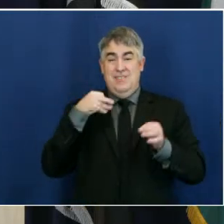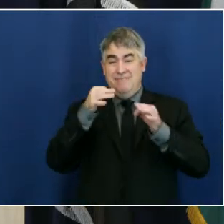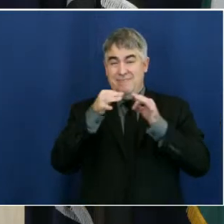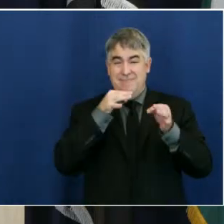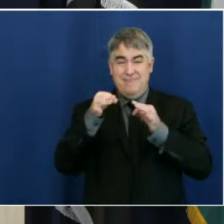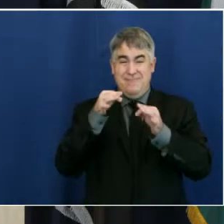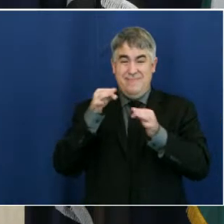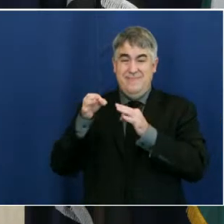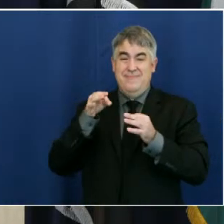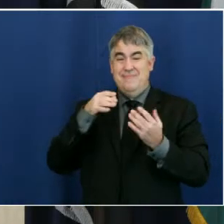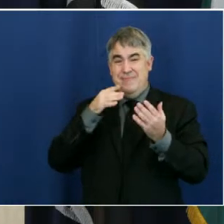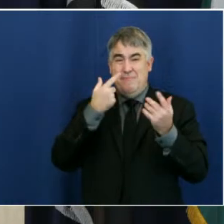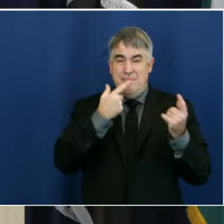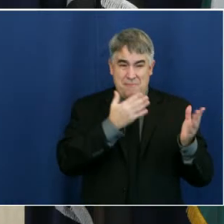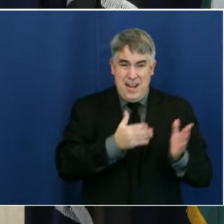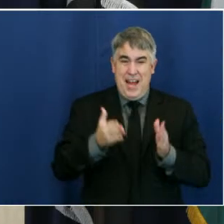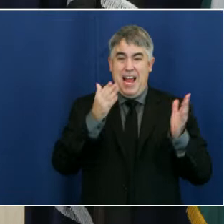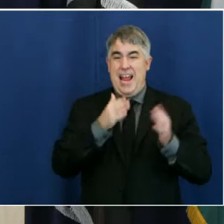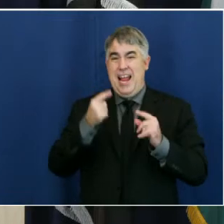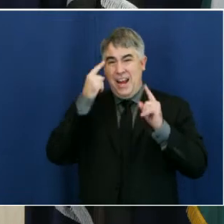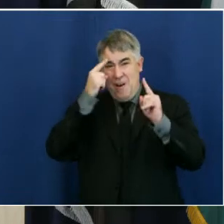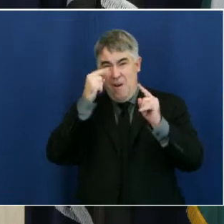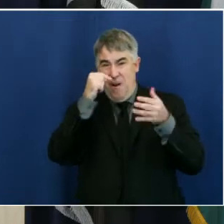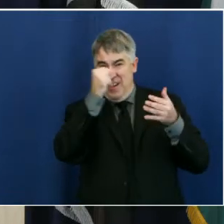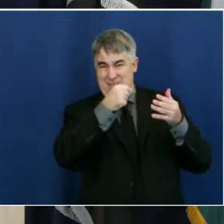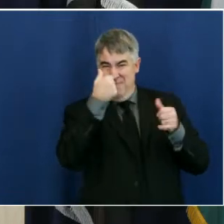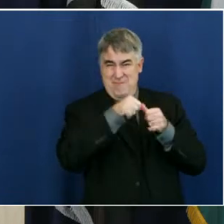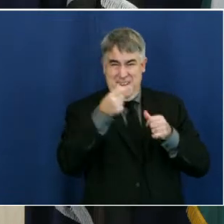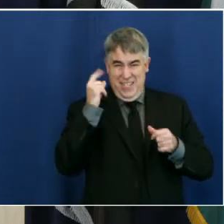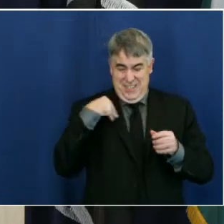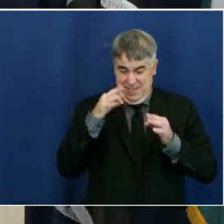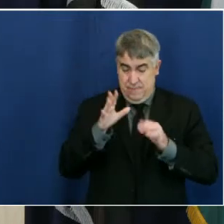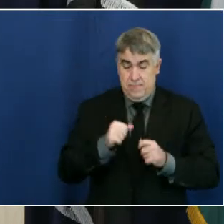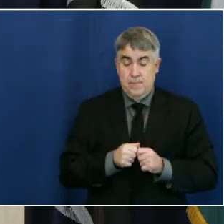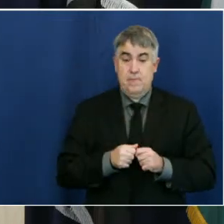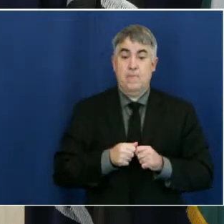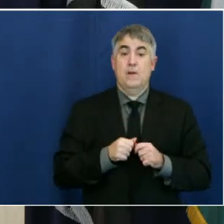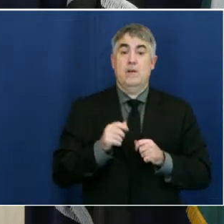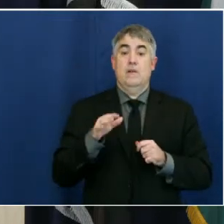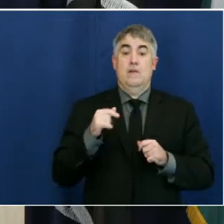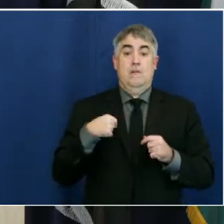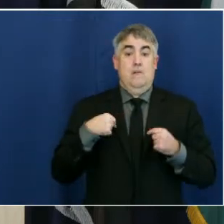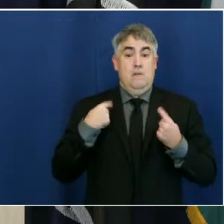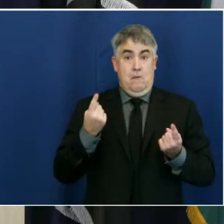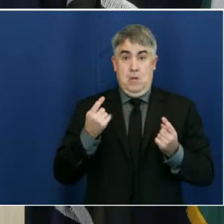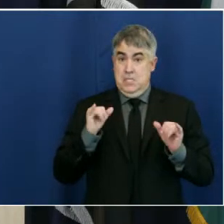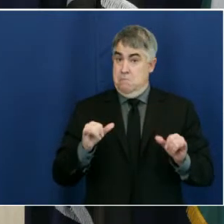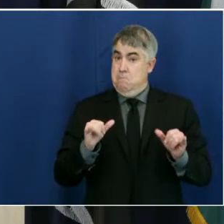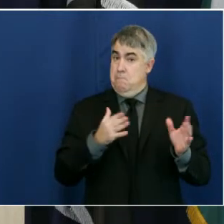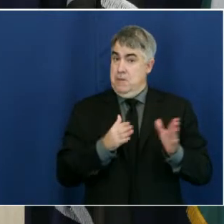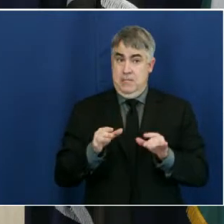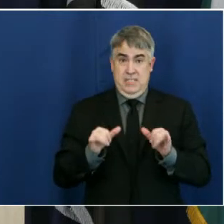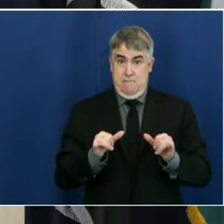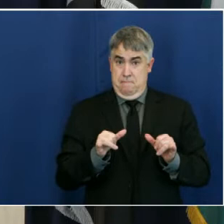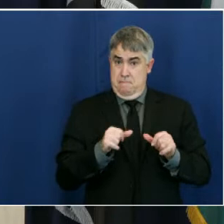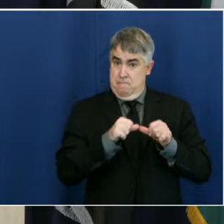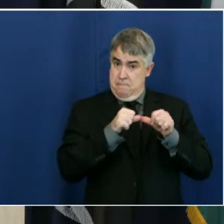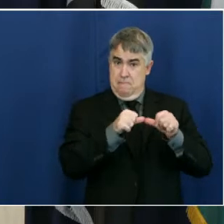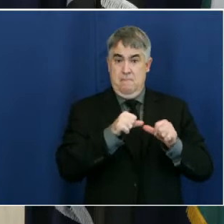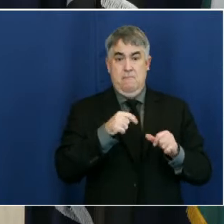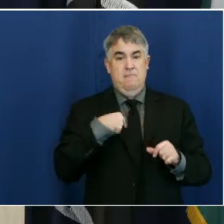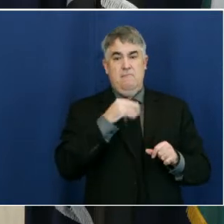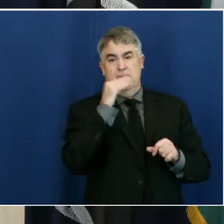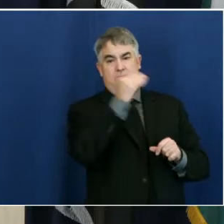where we wanted to get to as a region. Our approach remains true. We want to have 4 superstations along